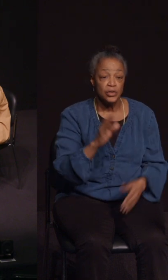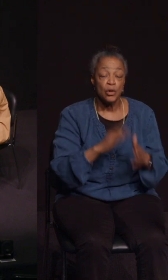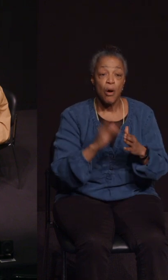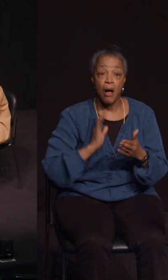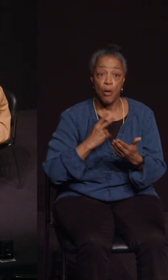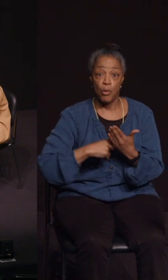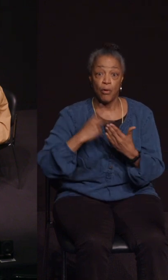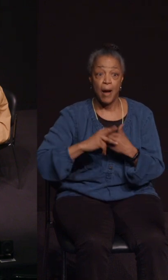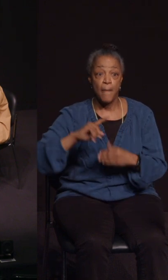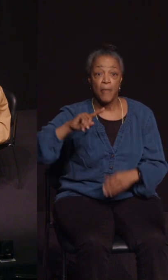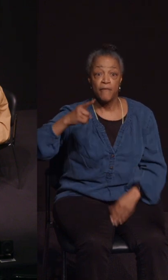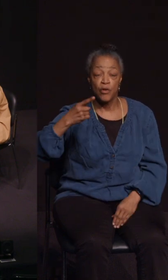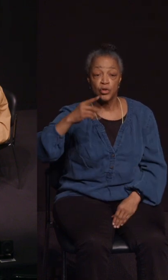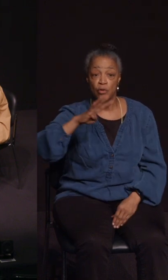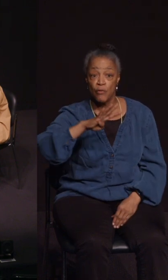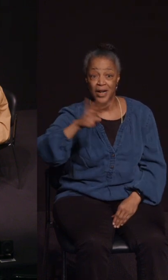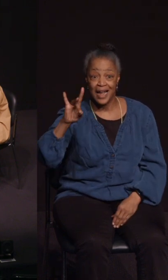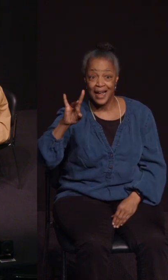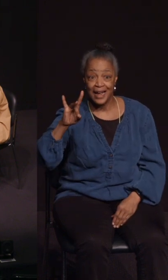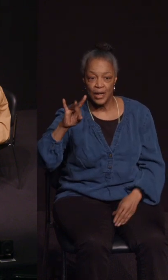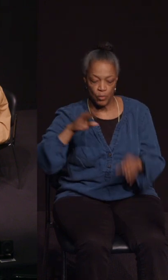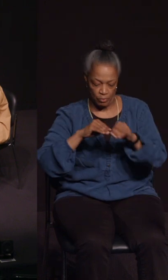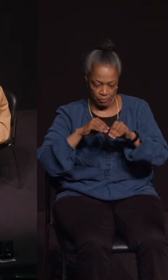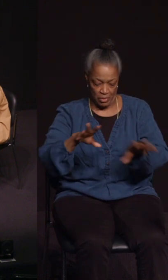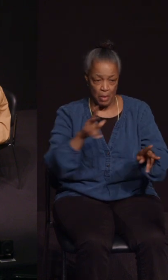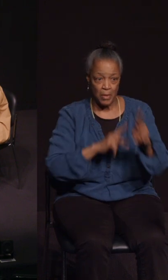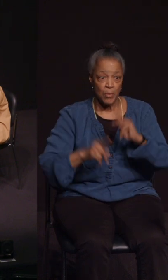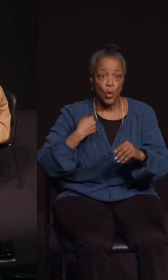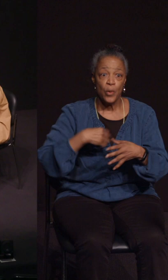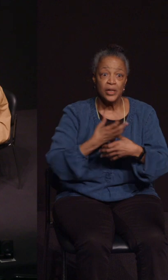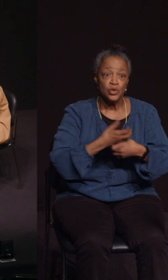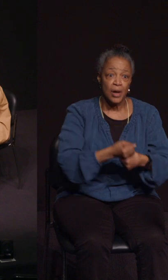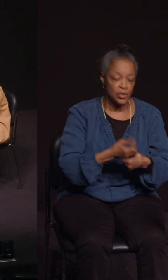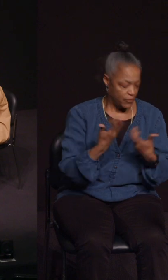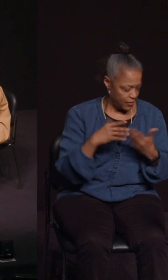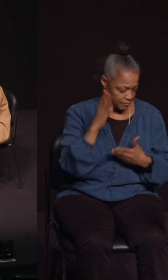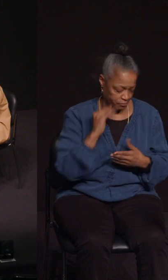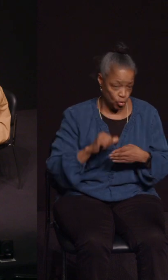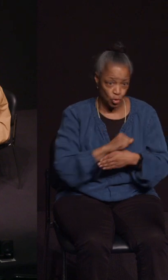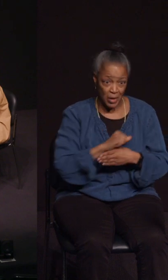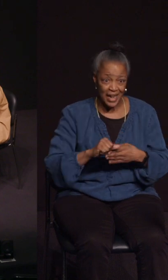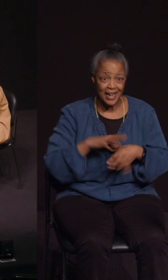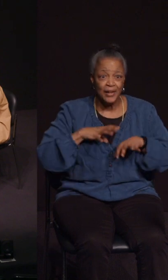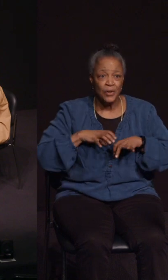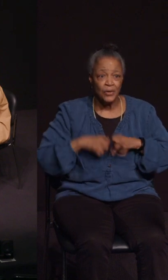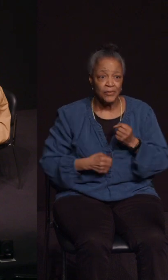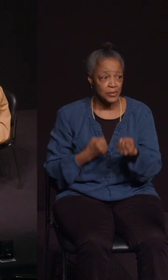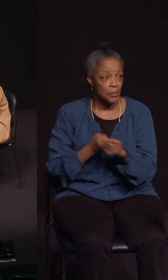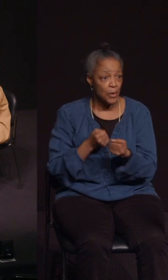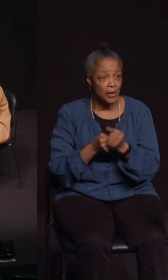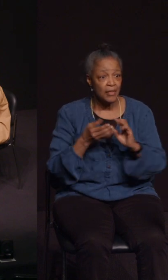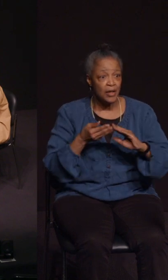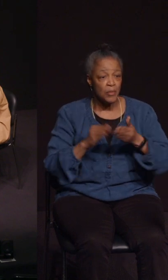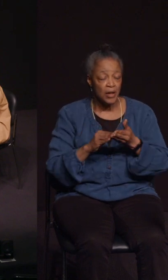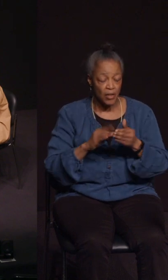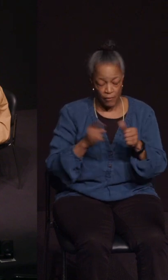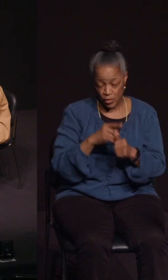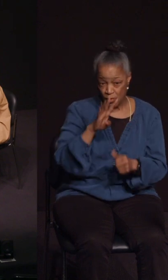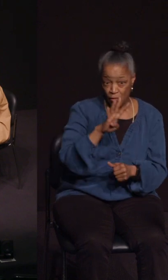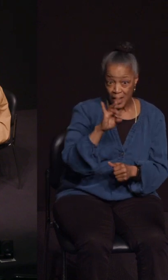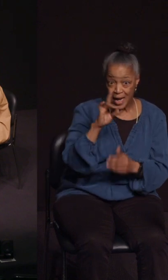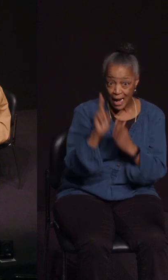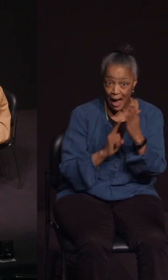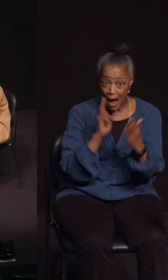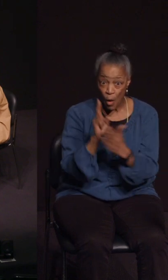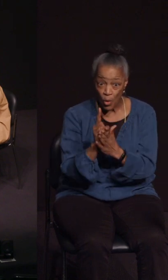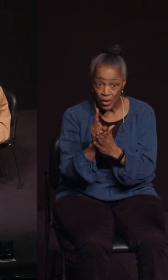will deploy people who we trust and who have been trained in grief support in the community within the first 48 hours